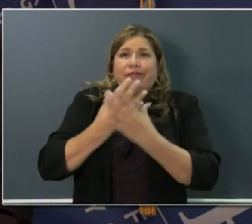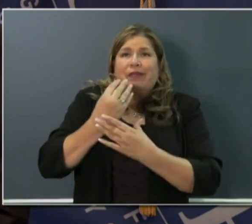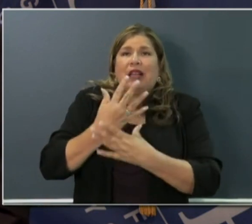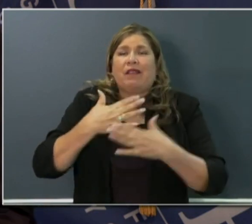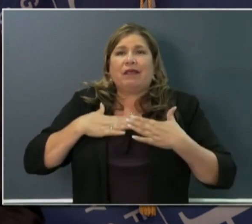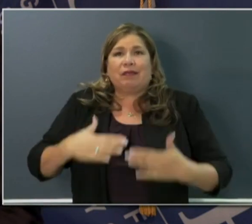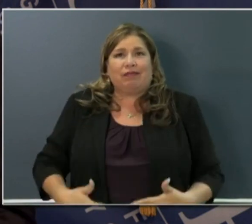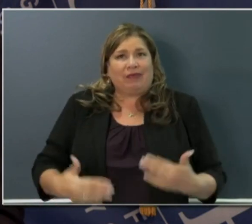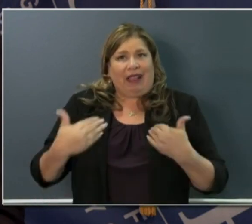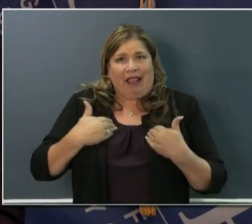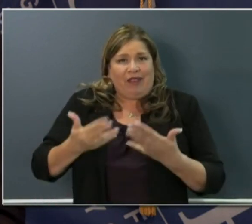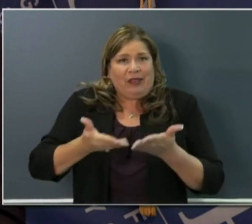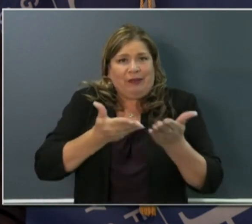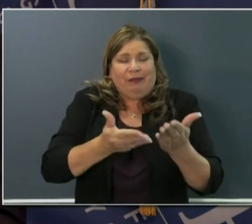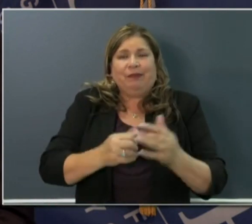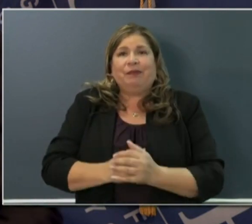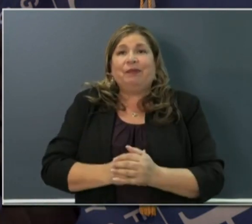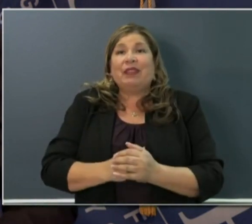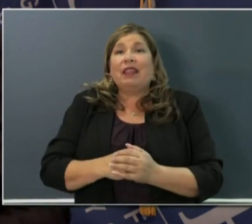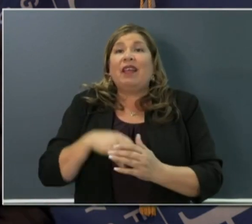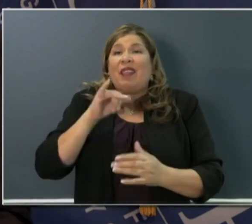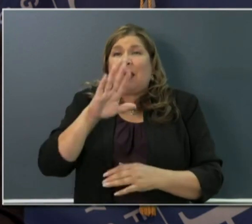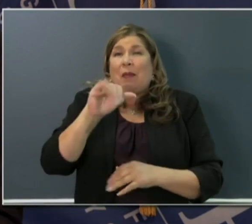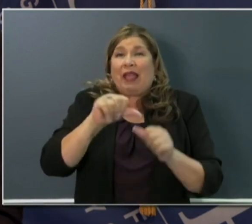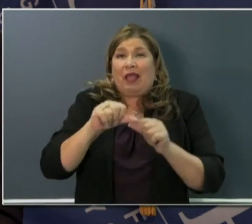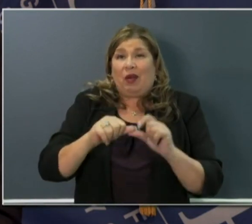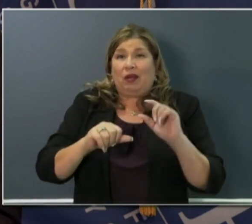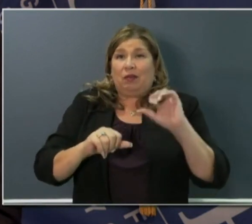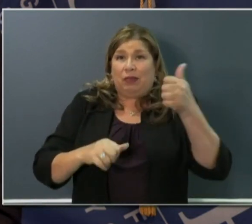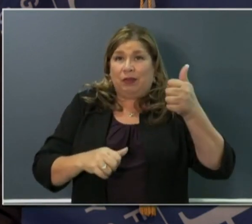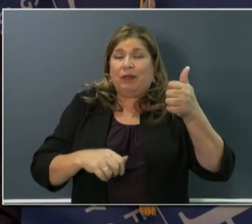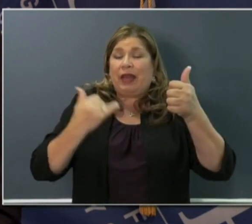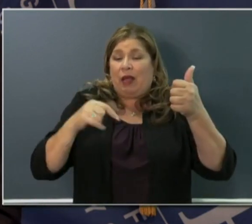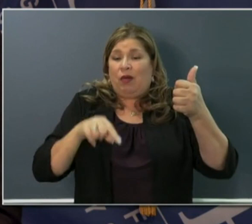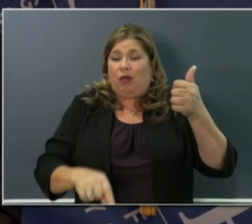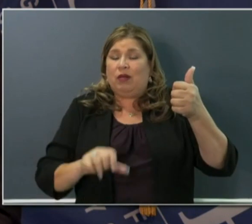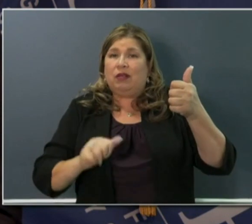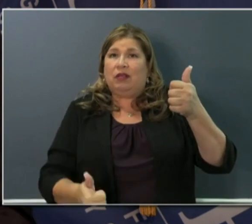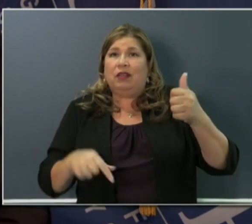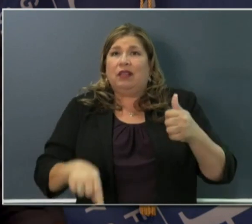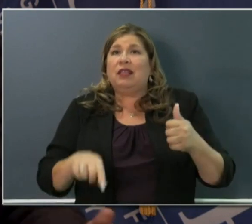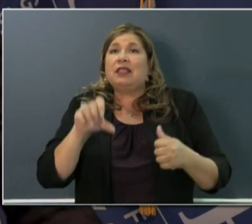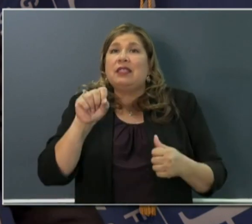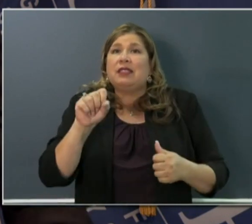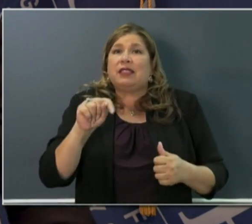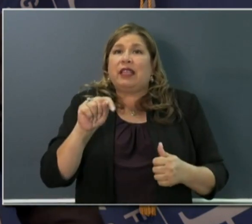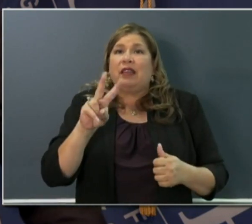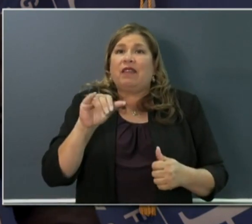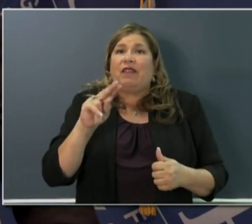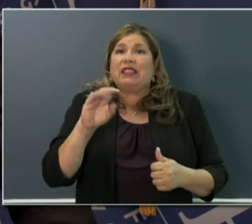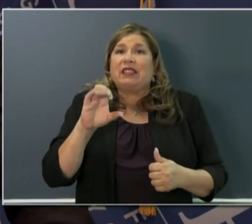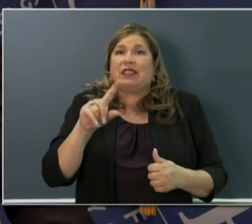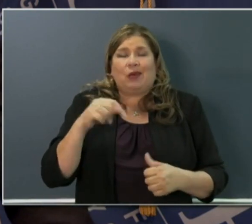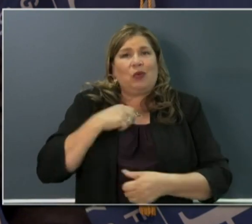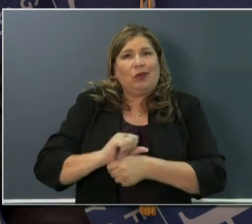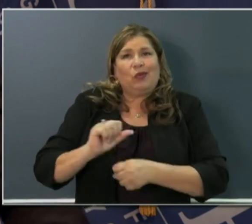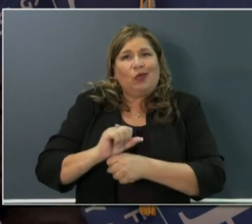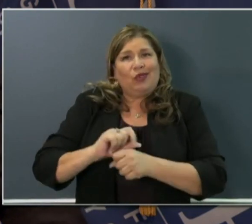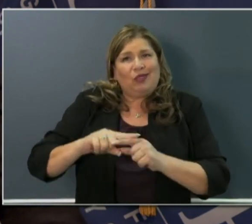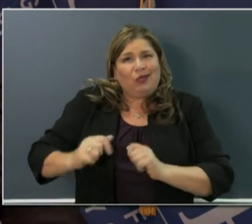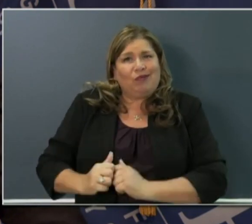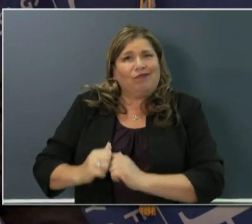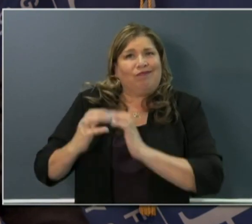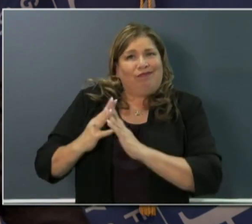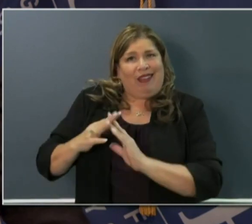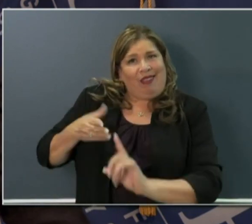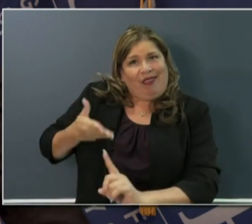in LA was another one of our announcements, and we're working to do the same there. And of course, the number of other hospitals that we